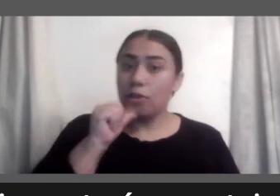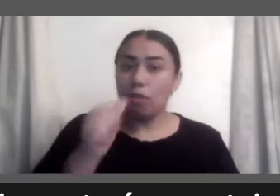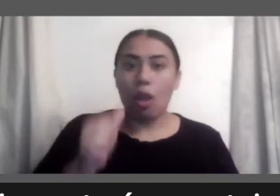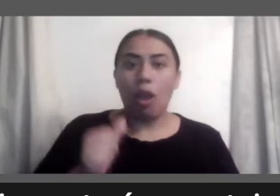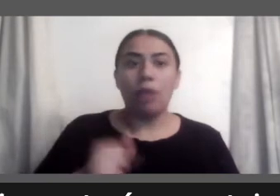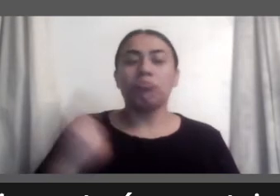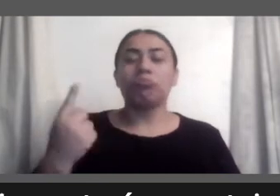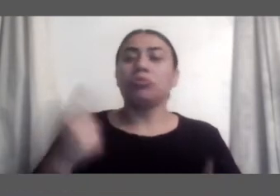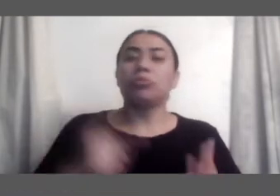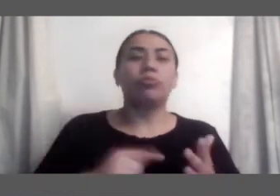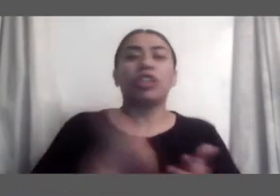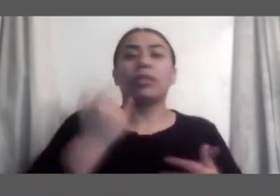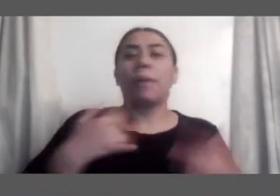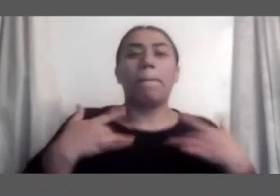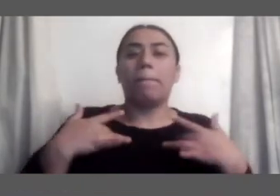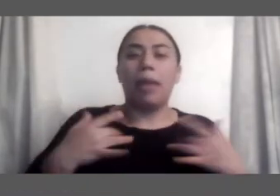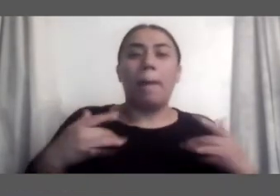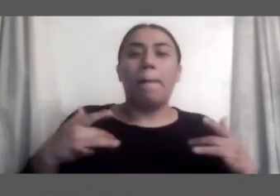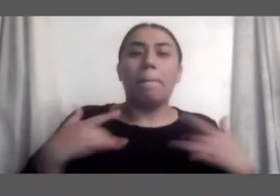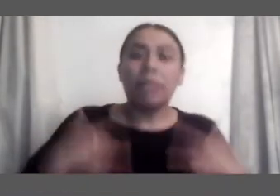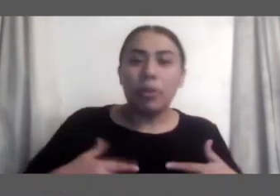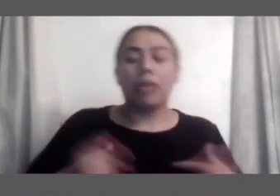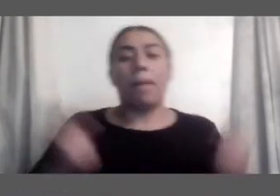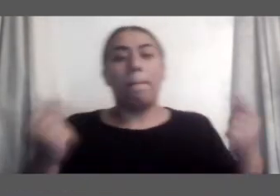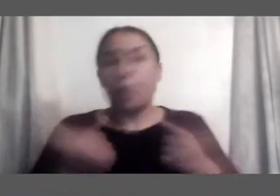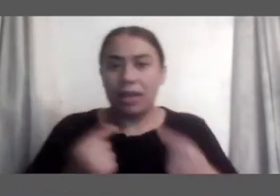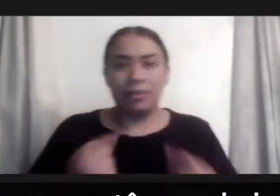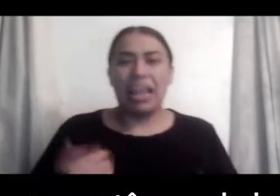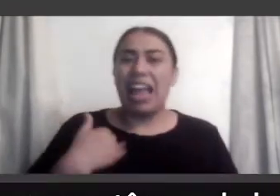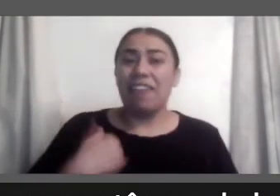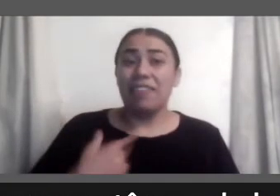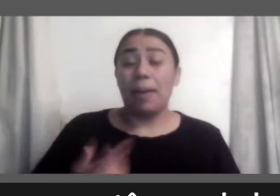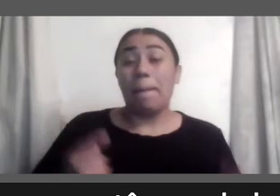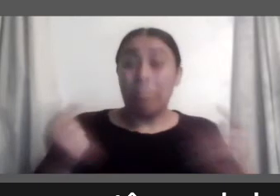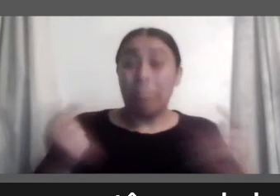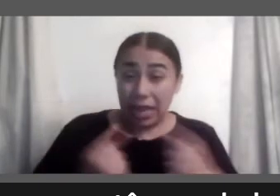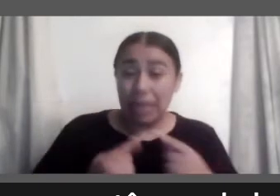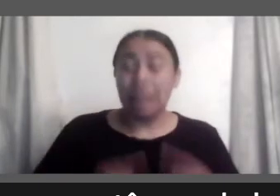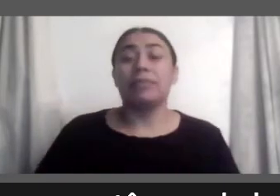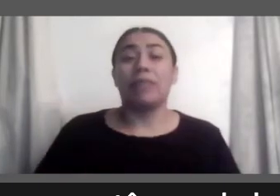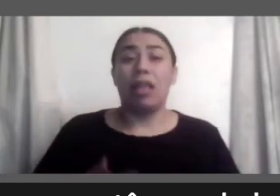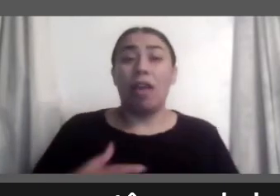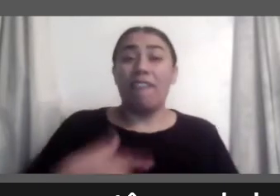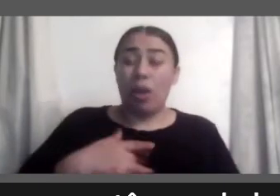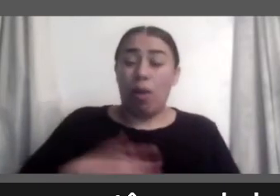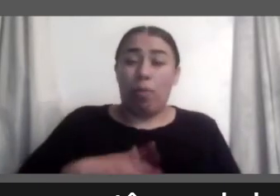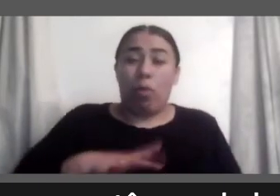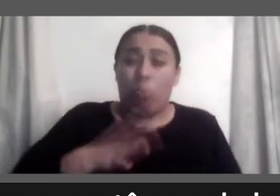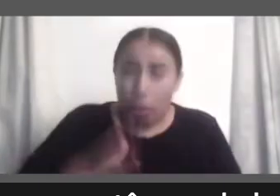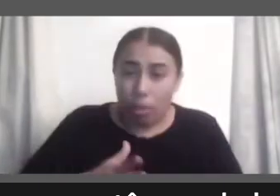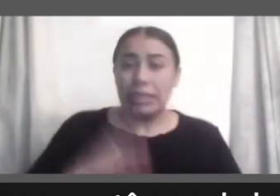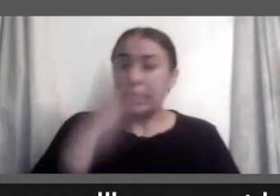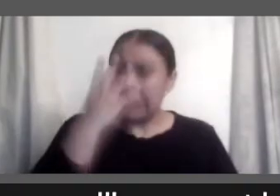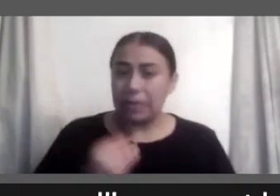of fibromyalgia, and this has been seen on a clinical level and in research. They've been shown to potentially alleviate fibromyalgia